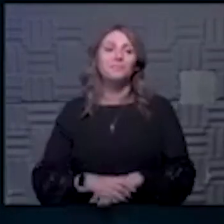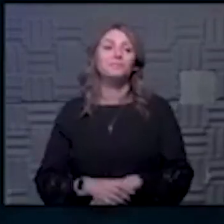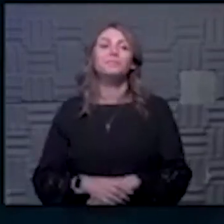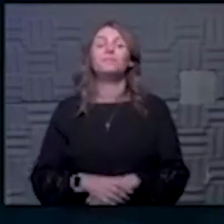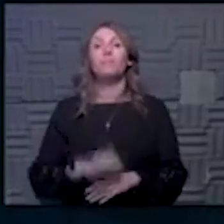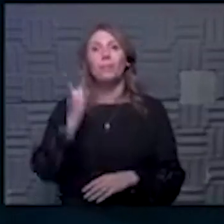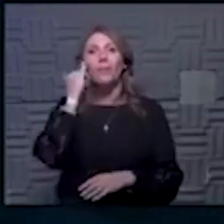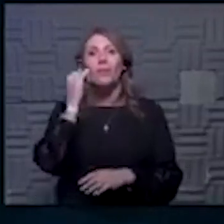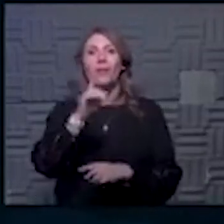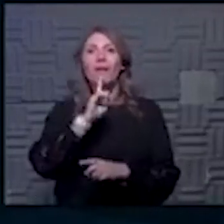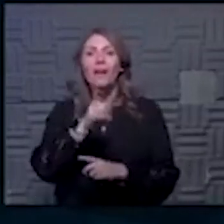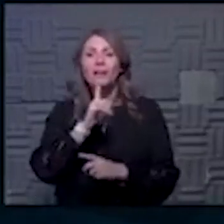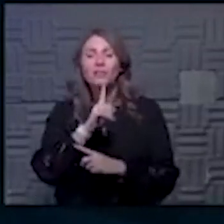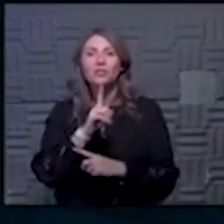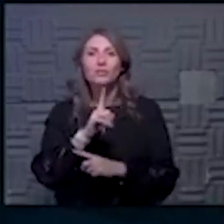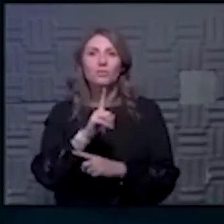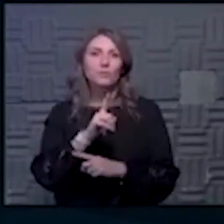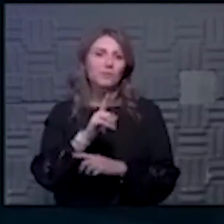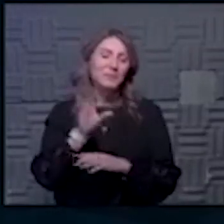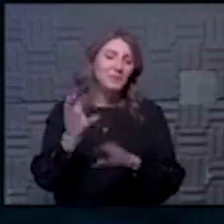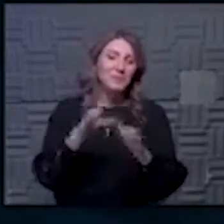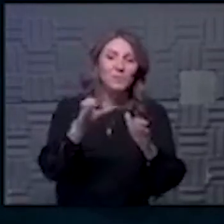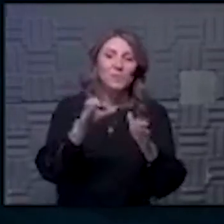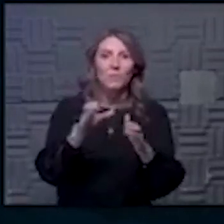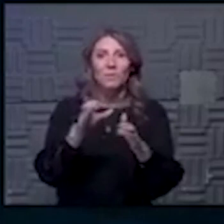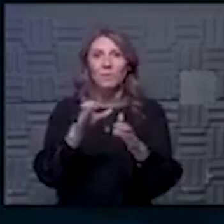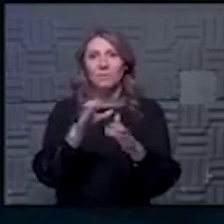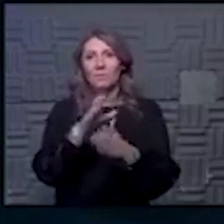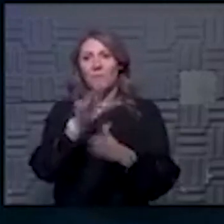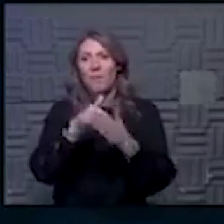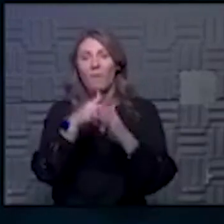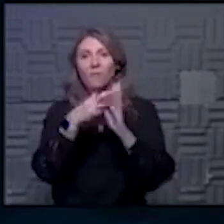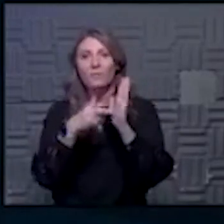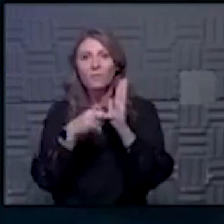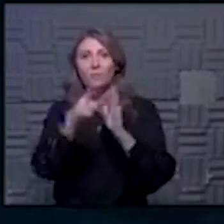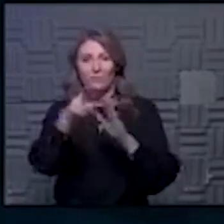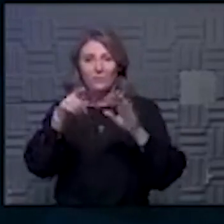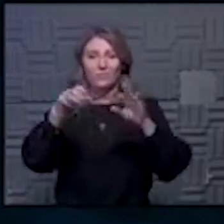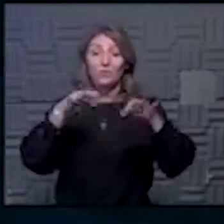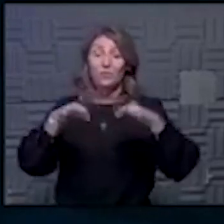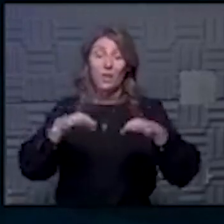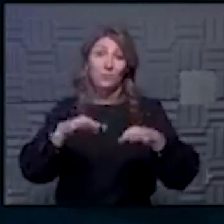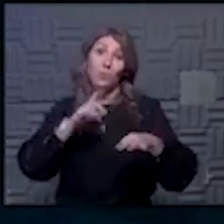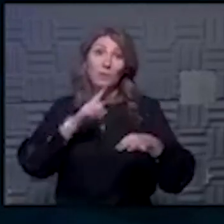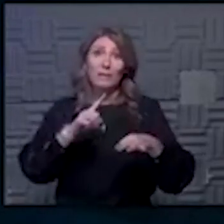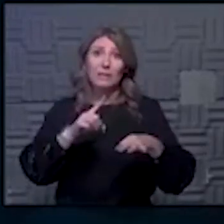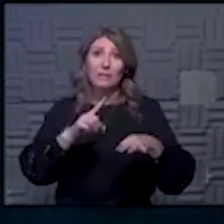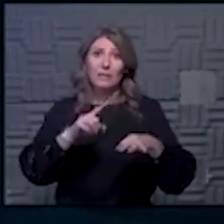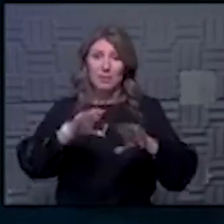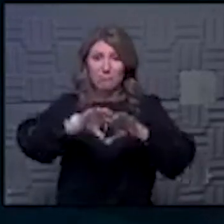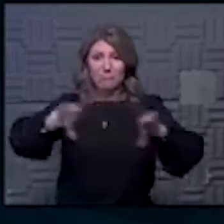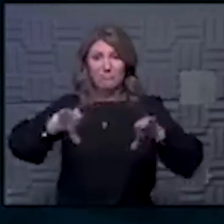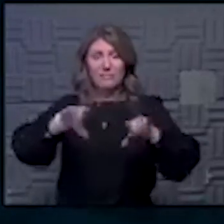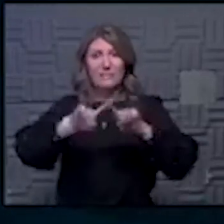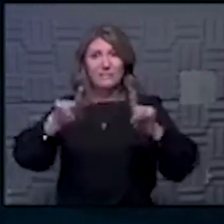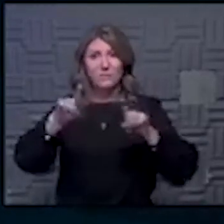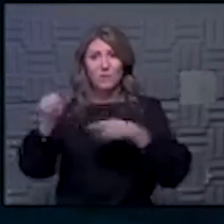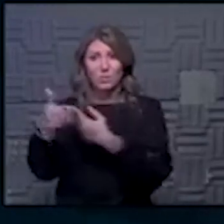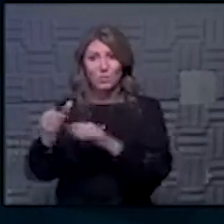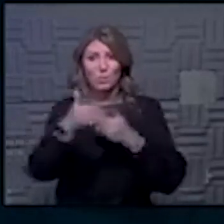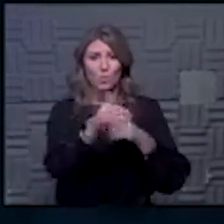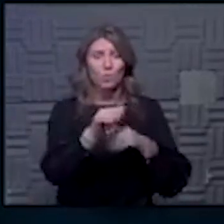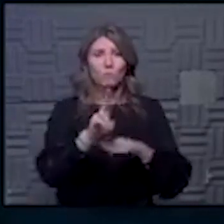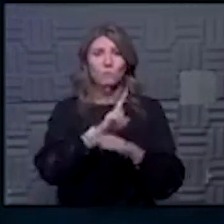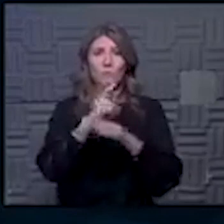actually going to do all of those things that you described and really put people in different rooms and wearing masks, I